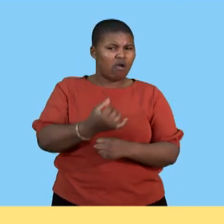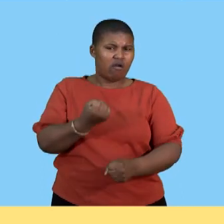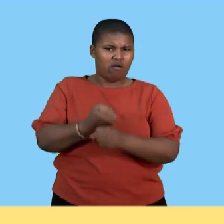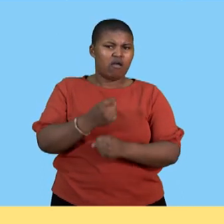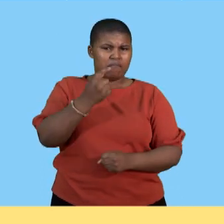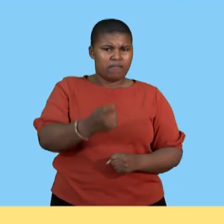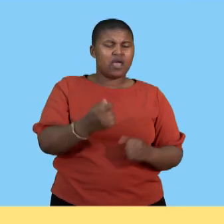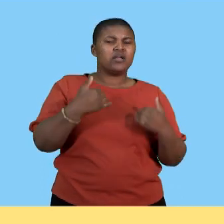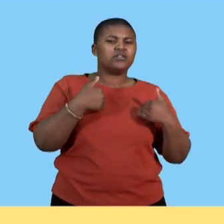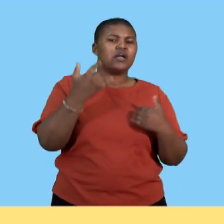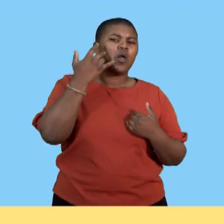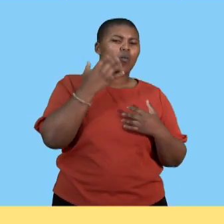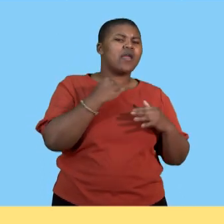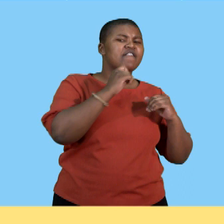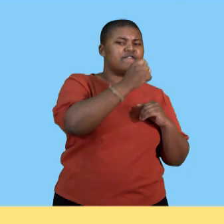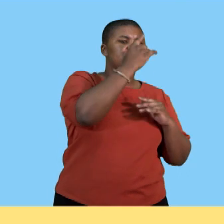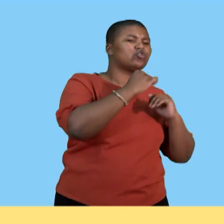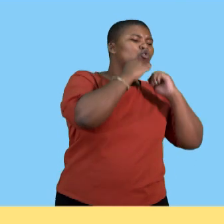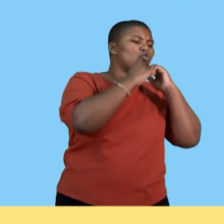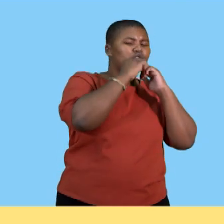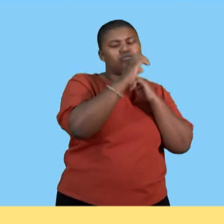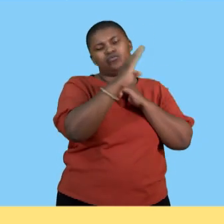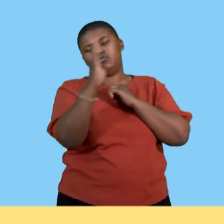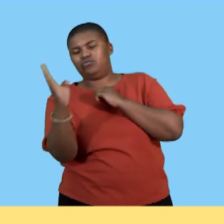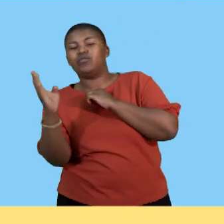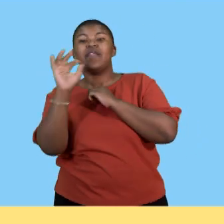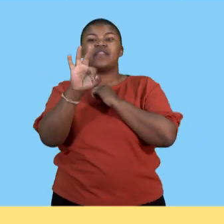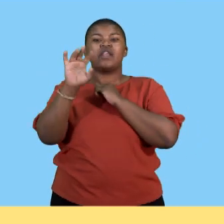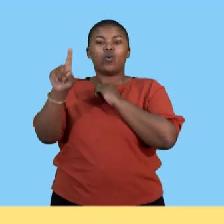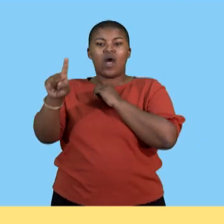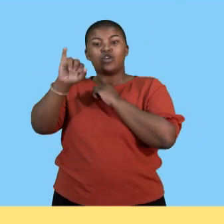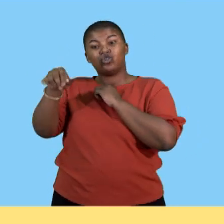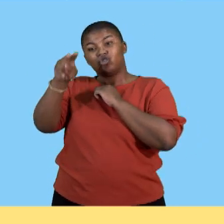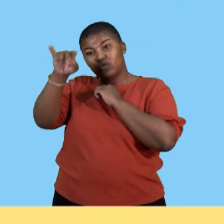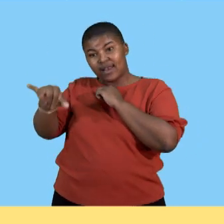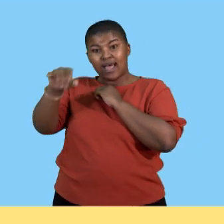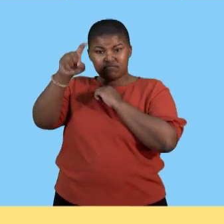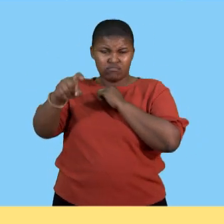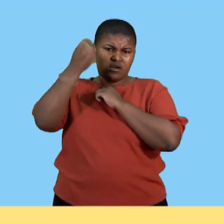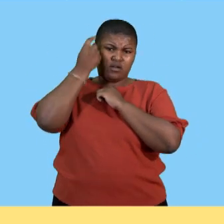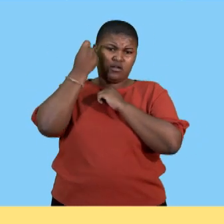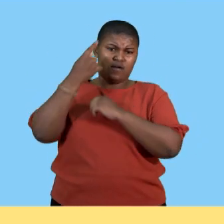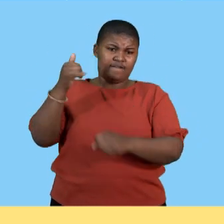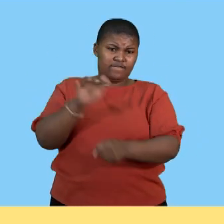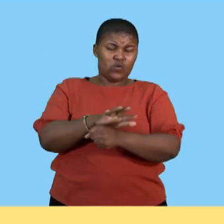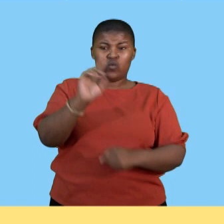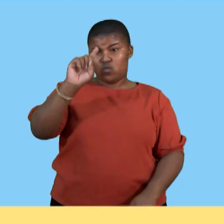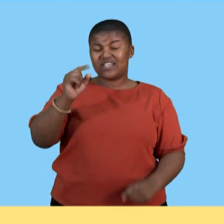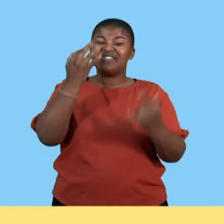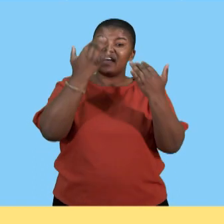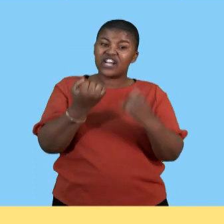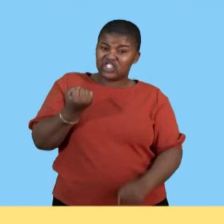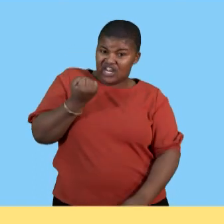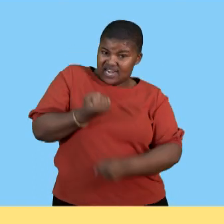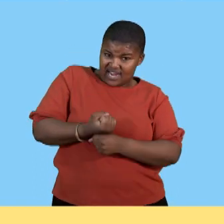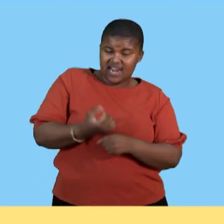for the period 1st of August to 31 July. You have to understand that our financial